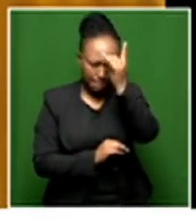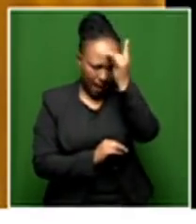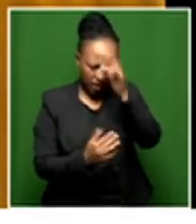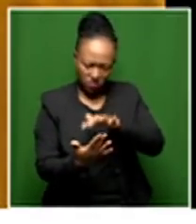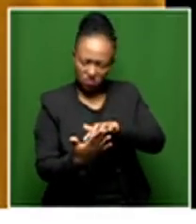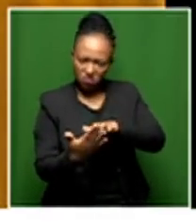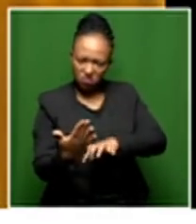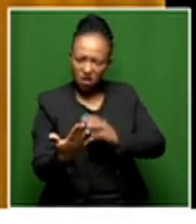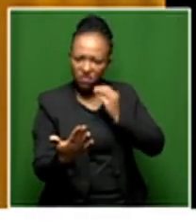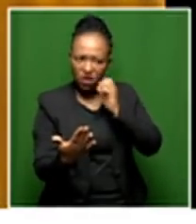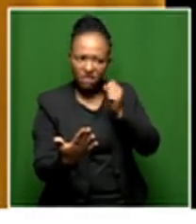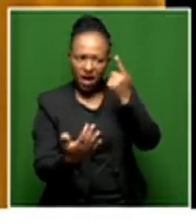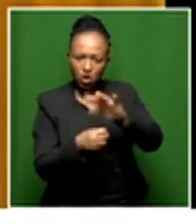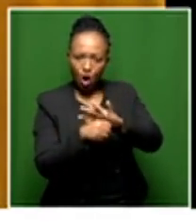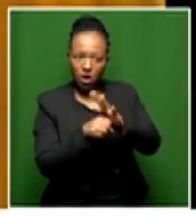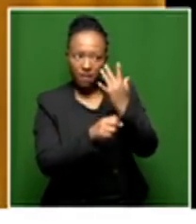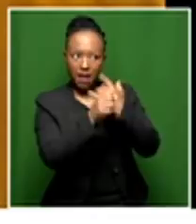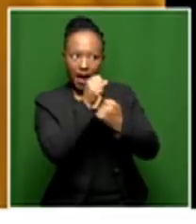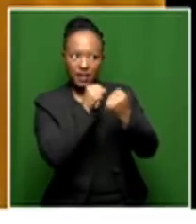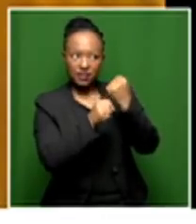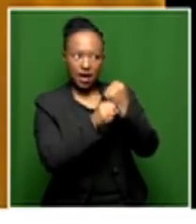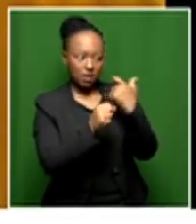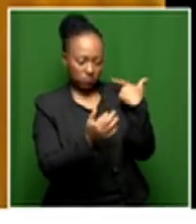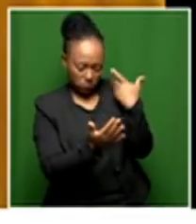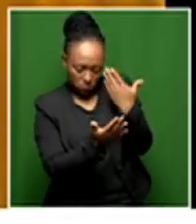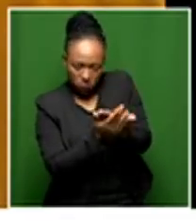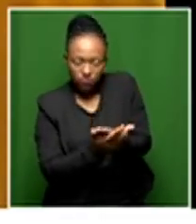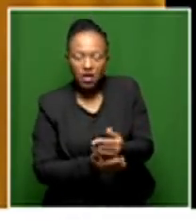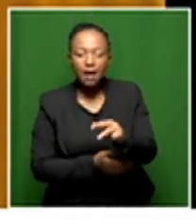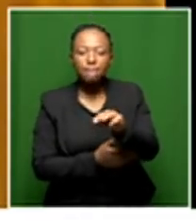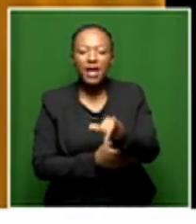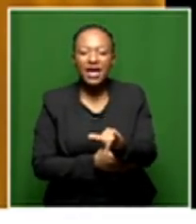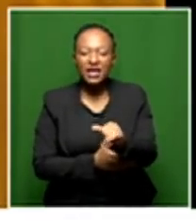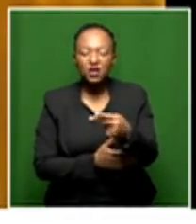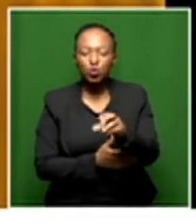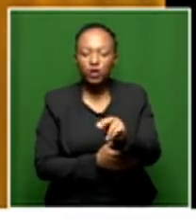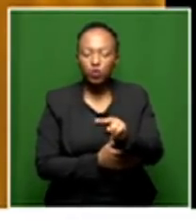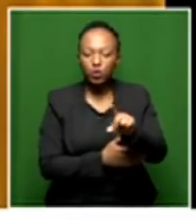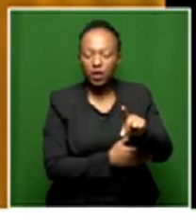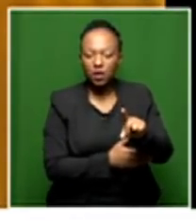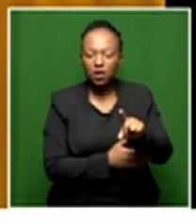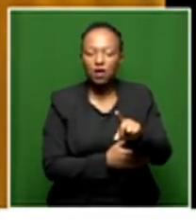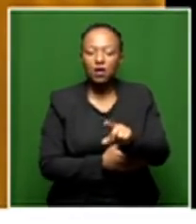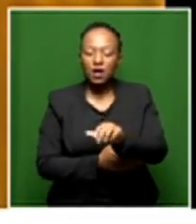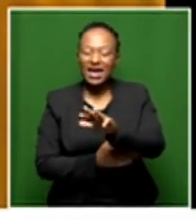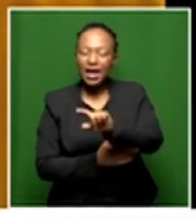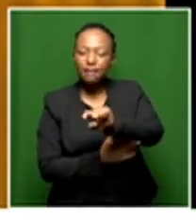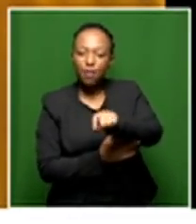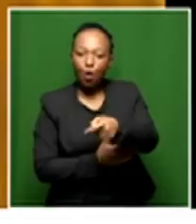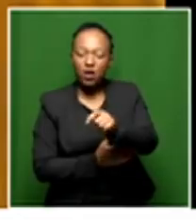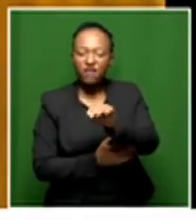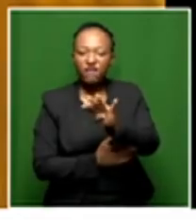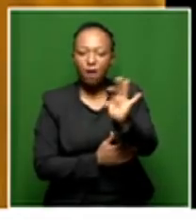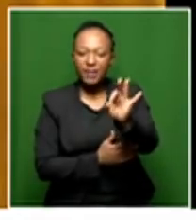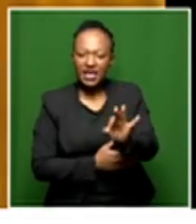when we had the first case, up until the 1st of May of 2021, children made up 9.4% of